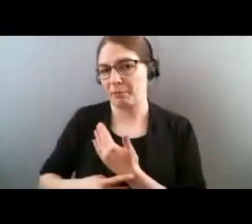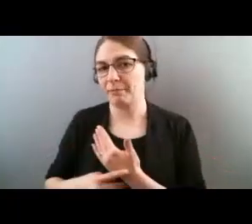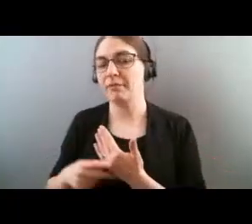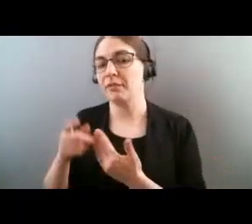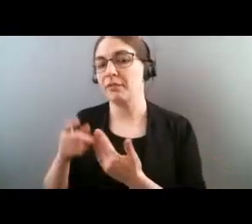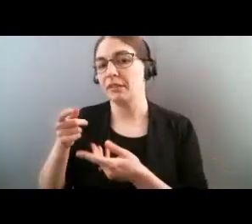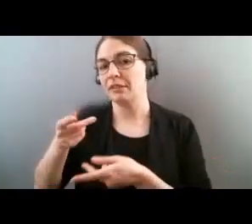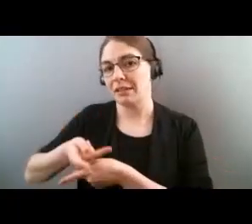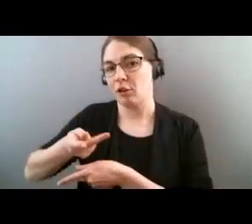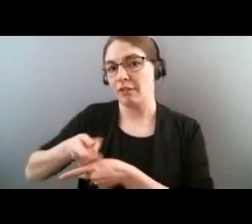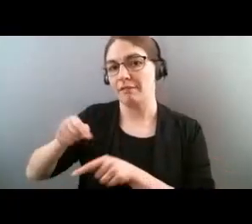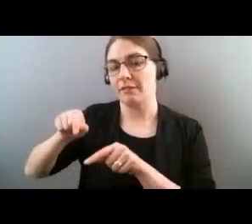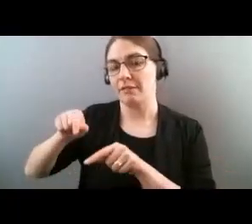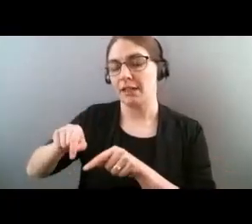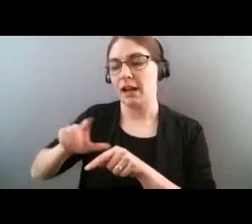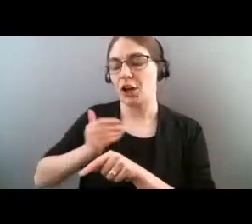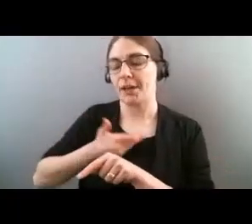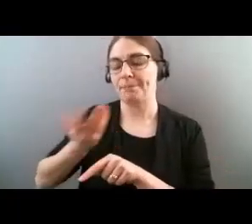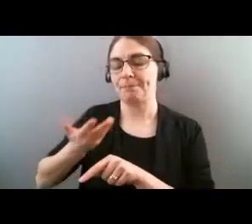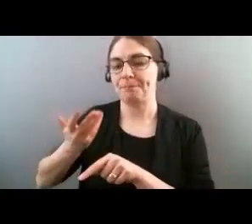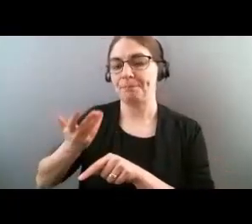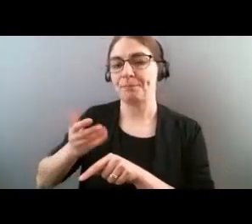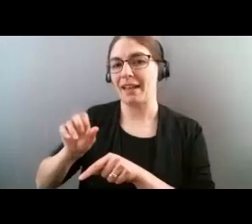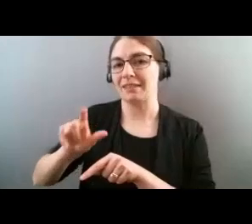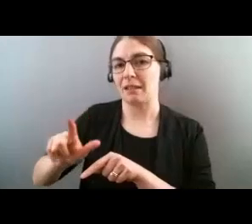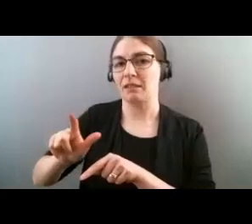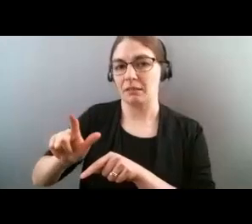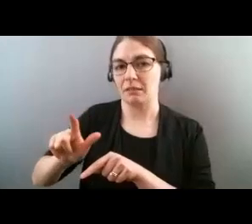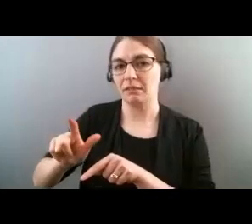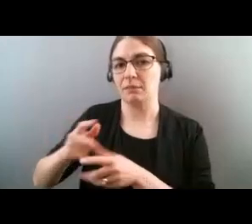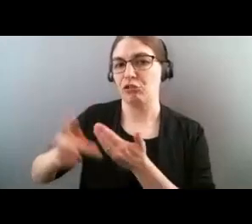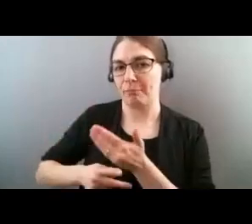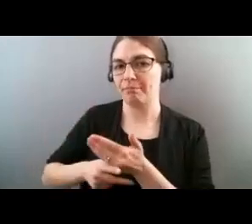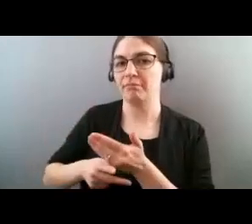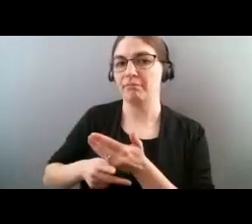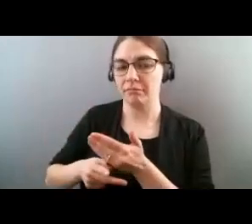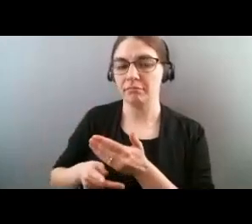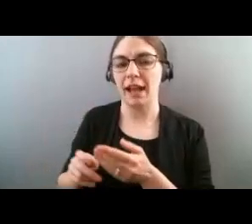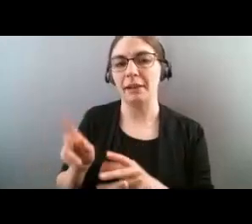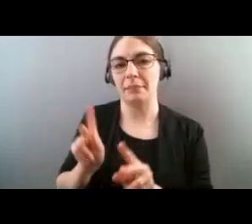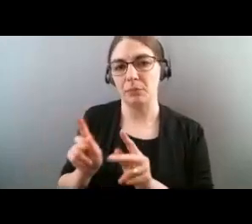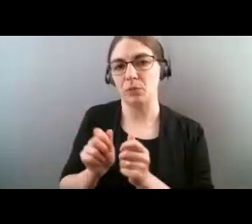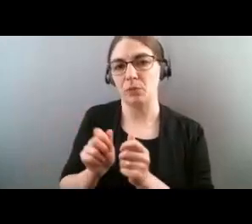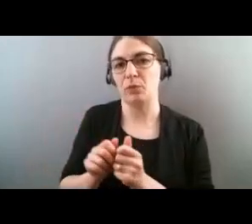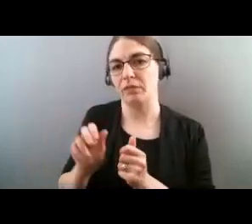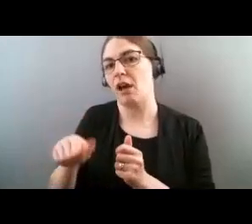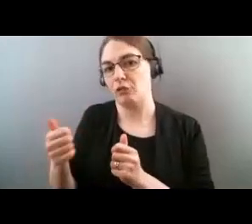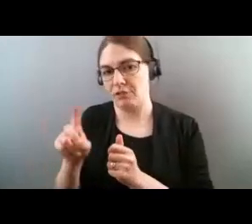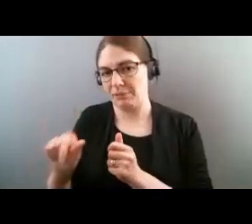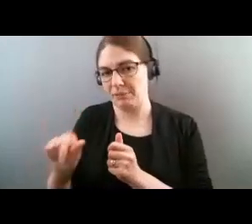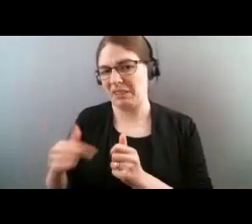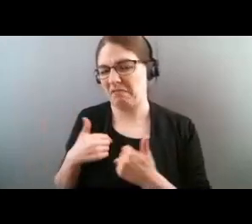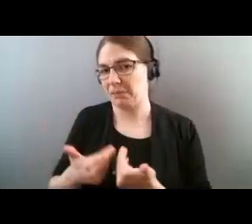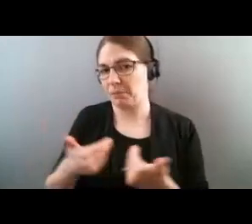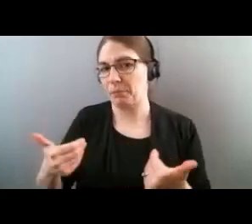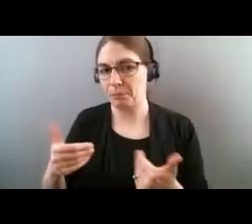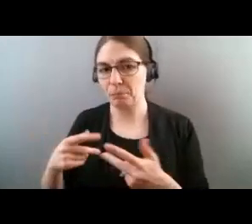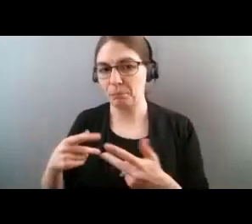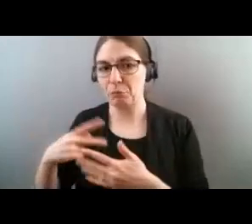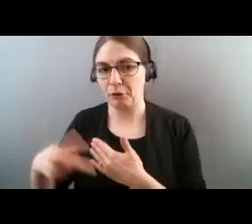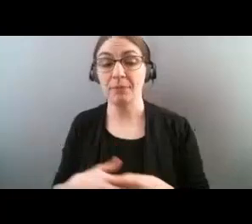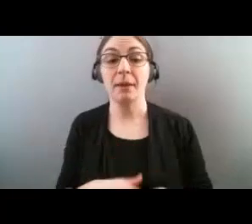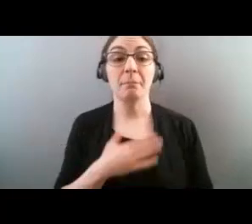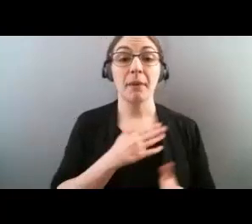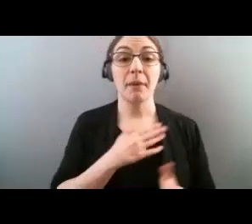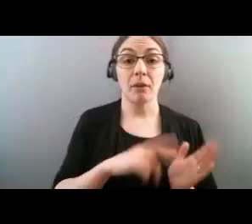handles our American Sign Language program and folks with other disabilities. So my role within